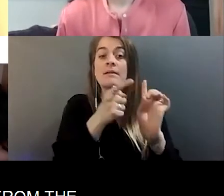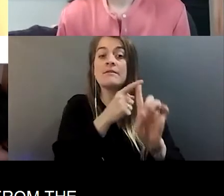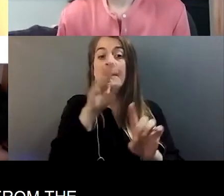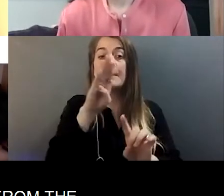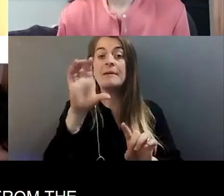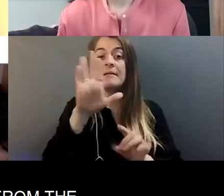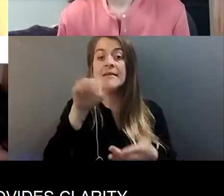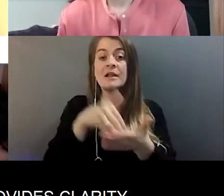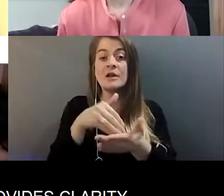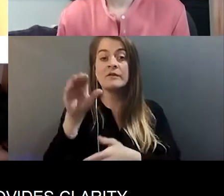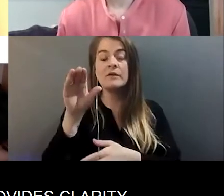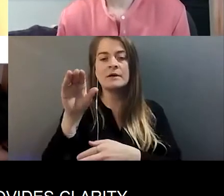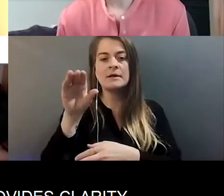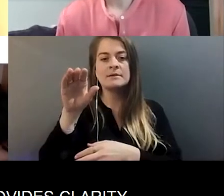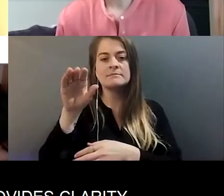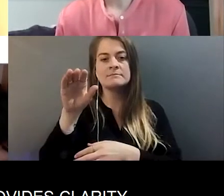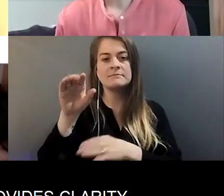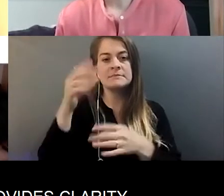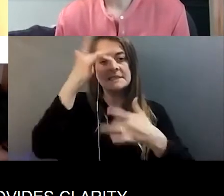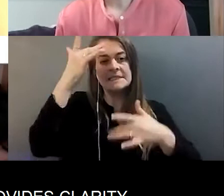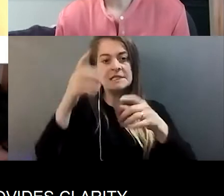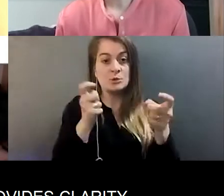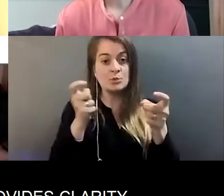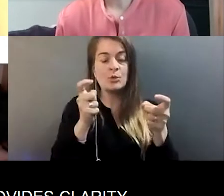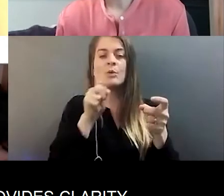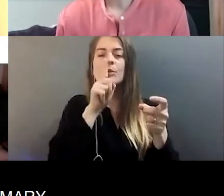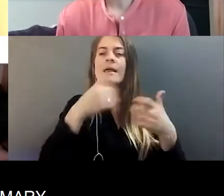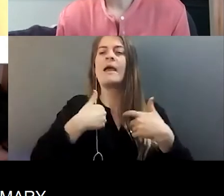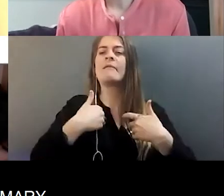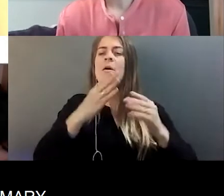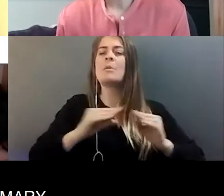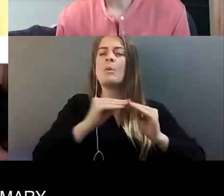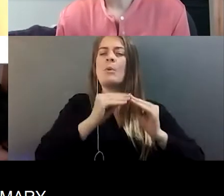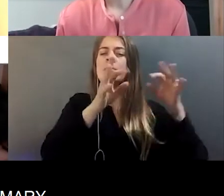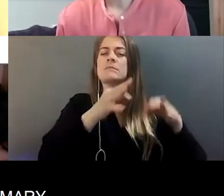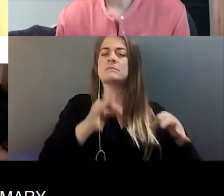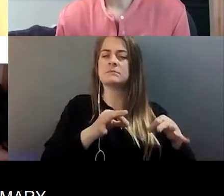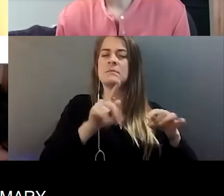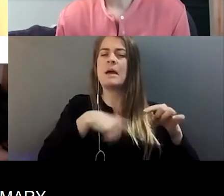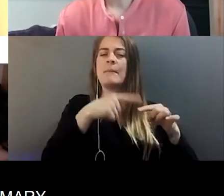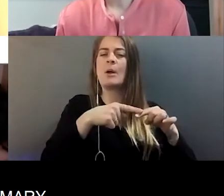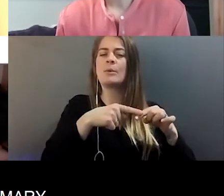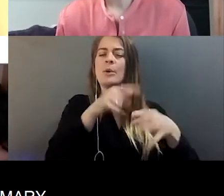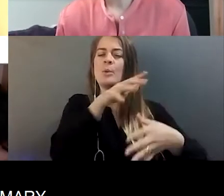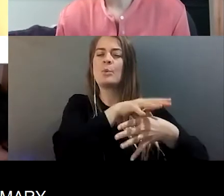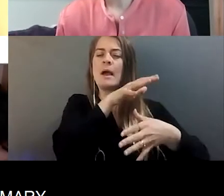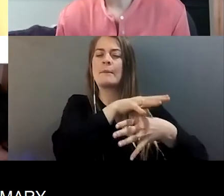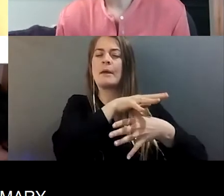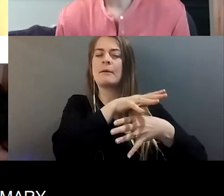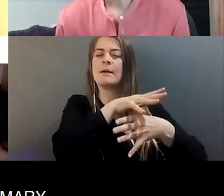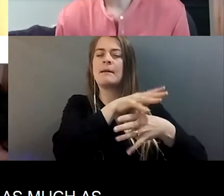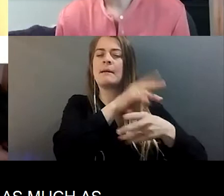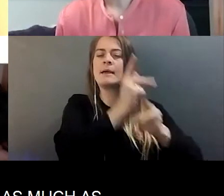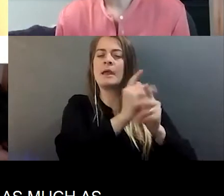Disease Control provides clarity on about designated primary care partners to